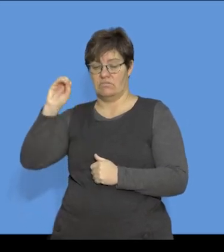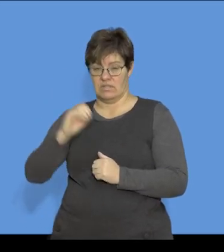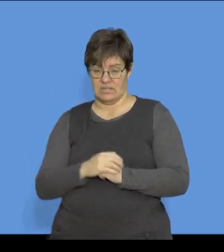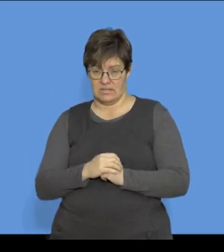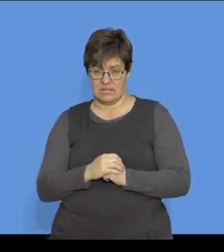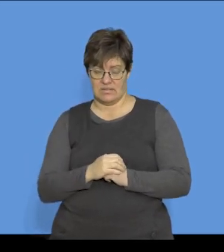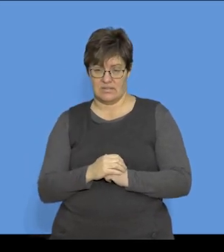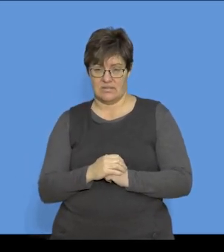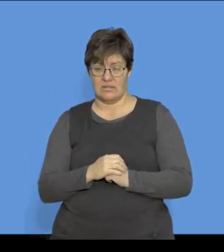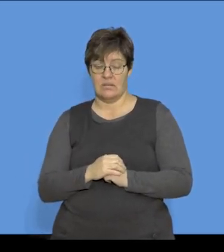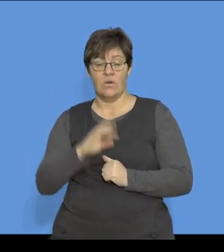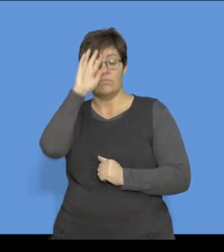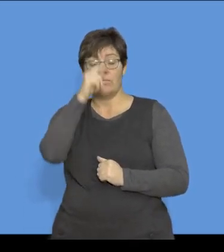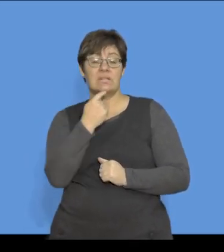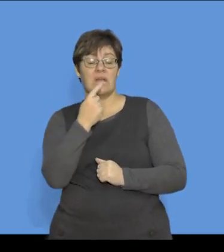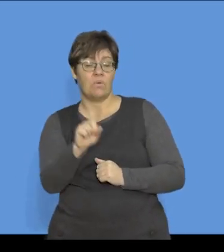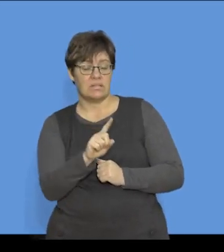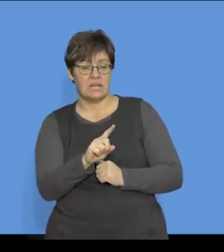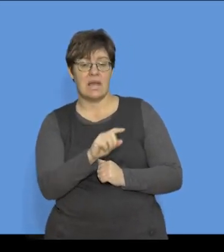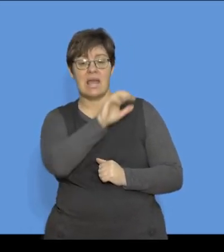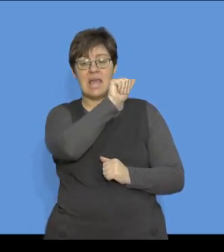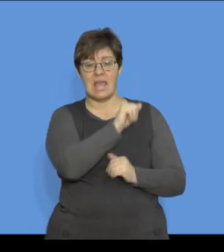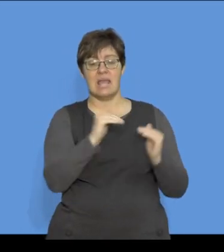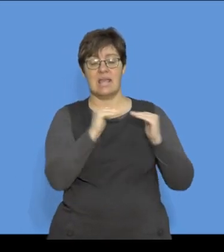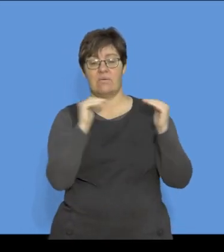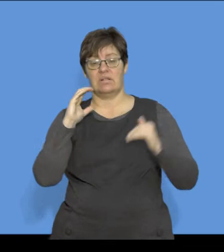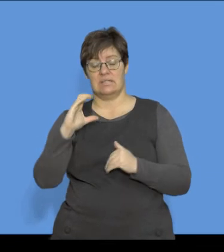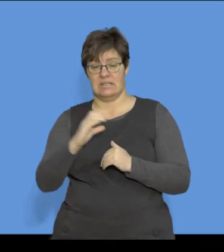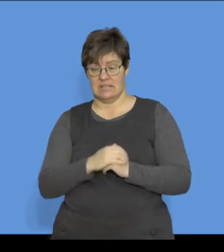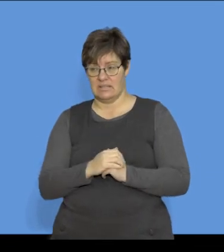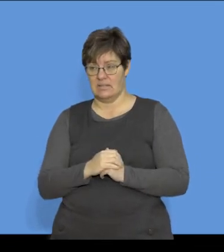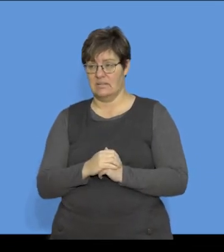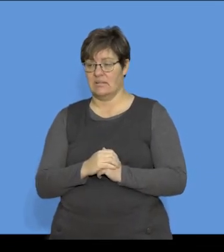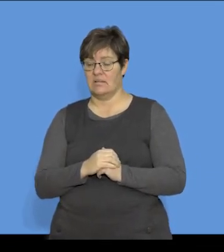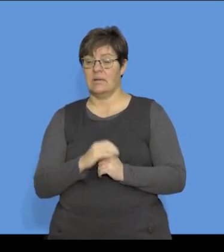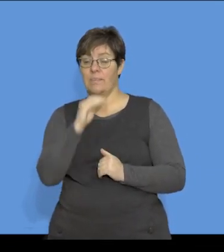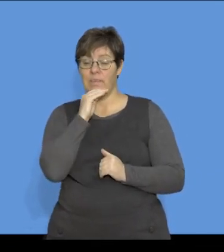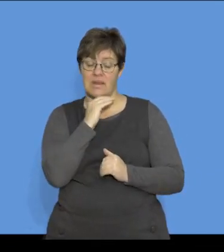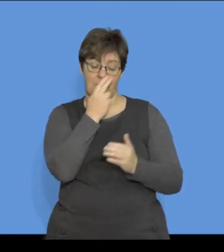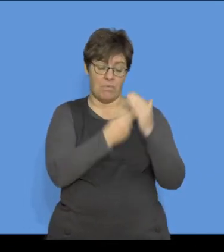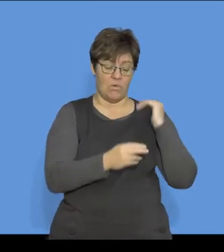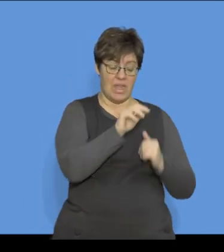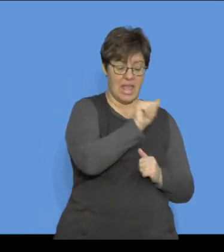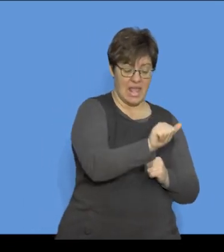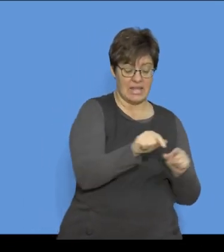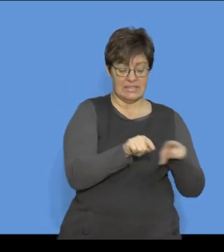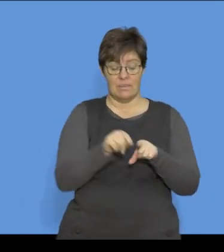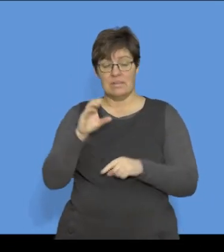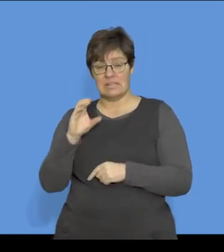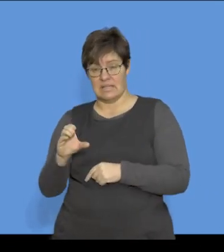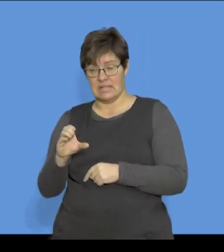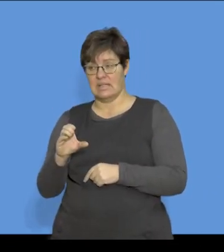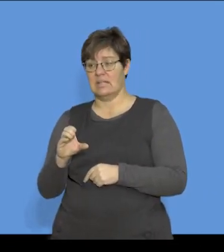what did we say? A was equals to C. So it means both A and C are